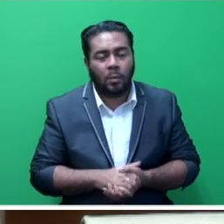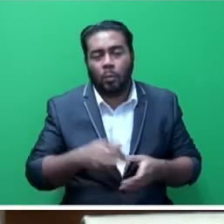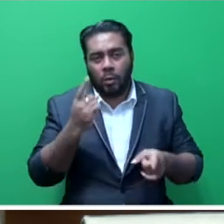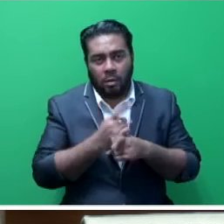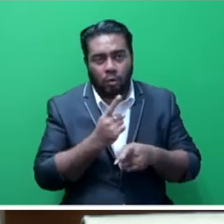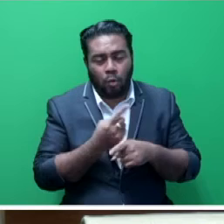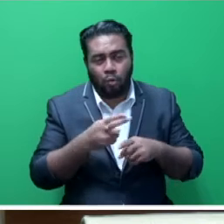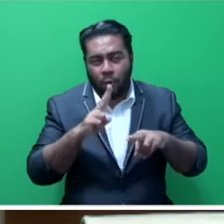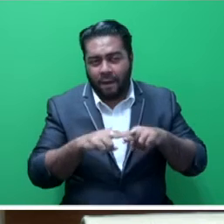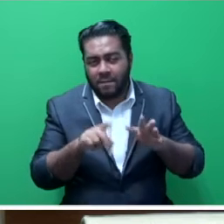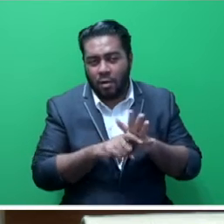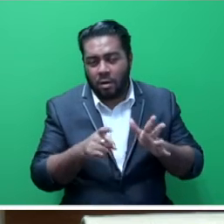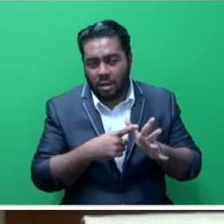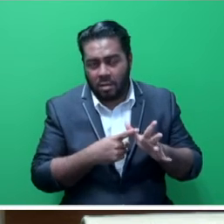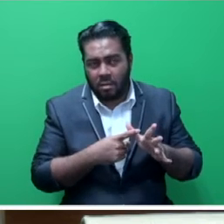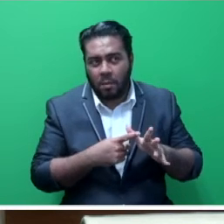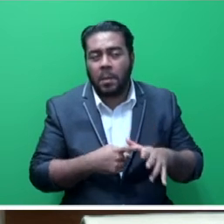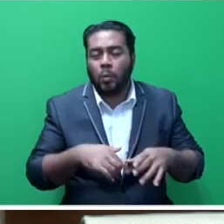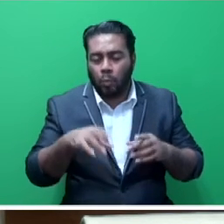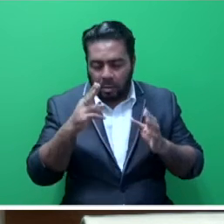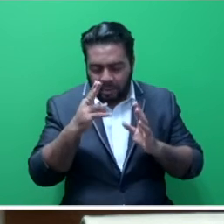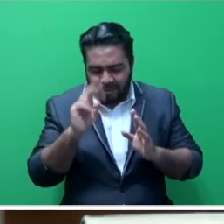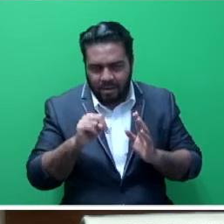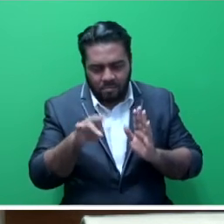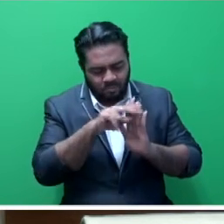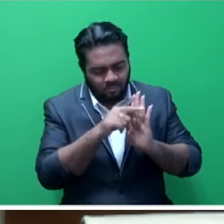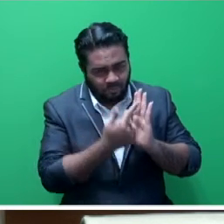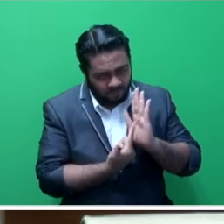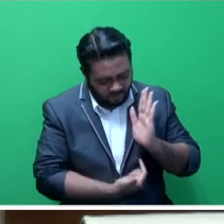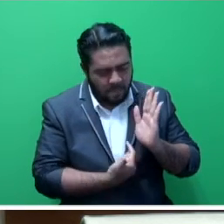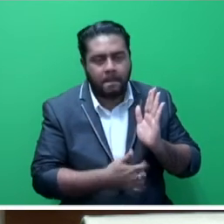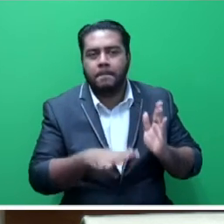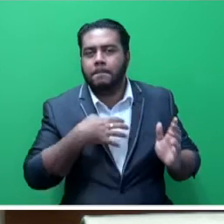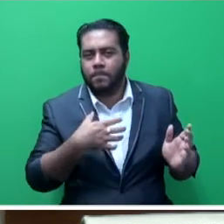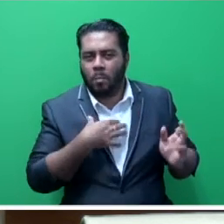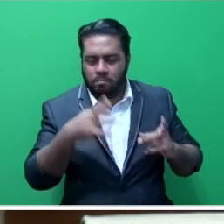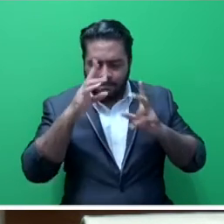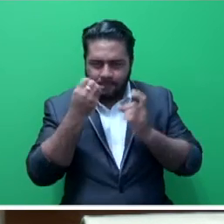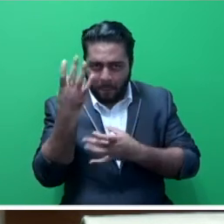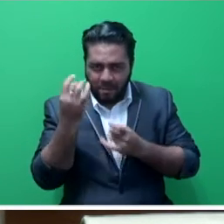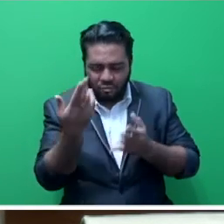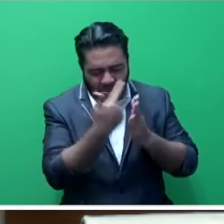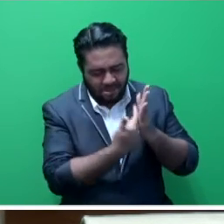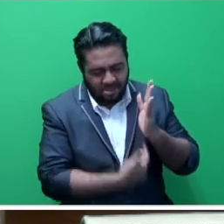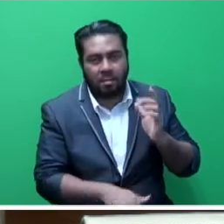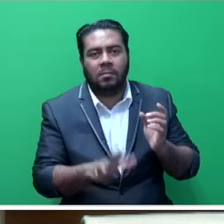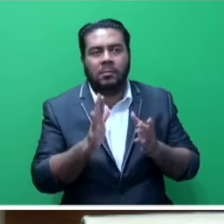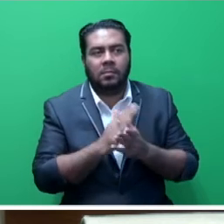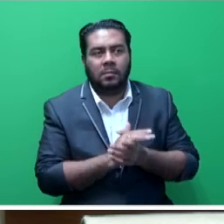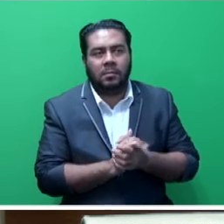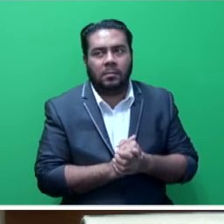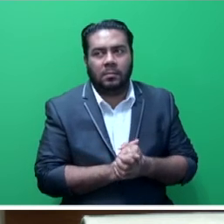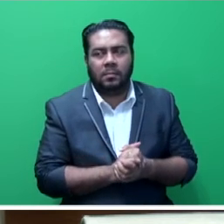well. But what we need is a comprehensive list of the sites, because and that's needed quickly. We need to